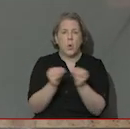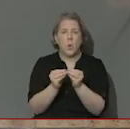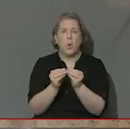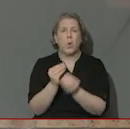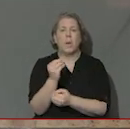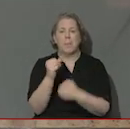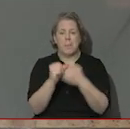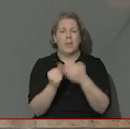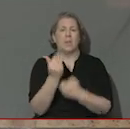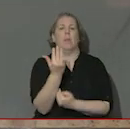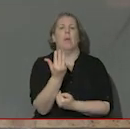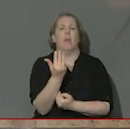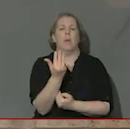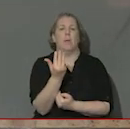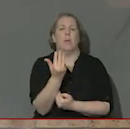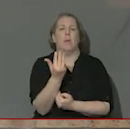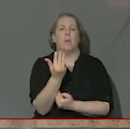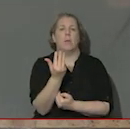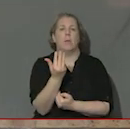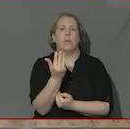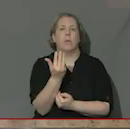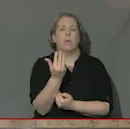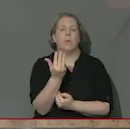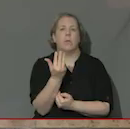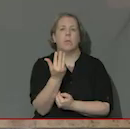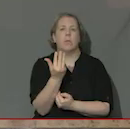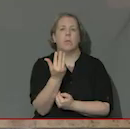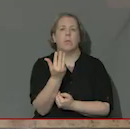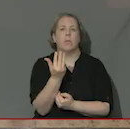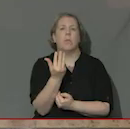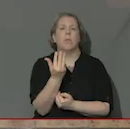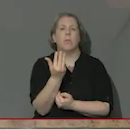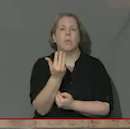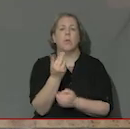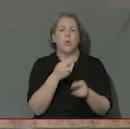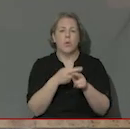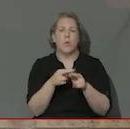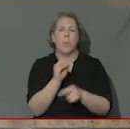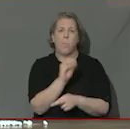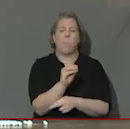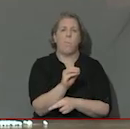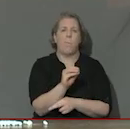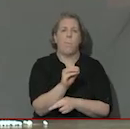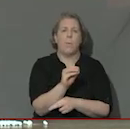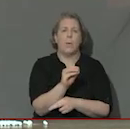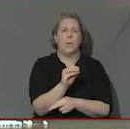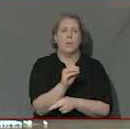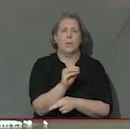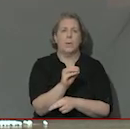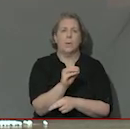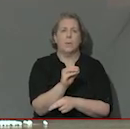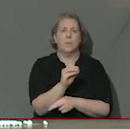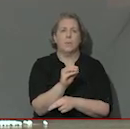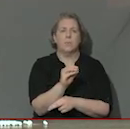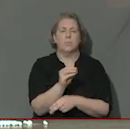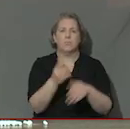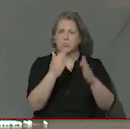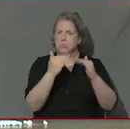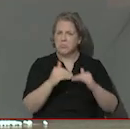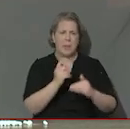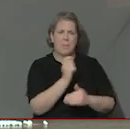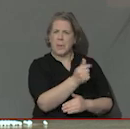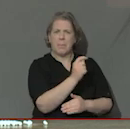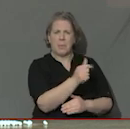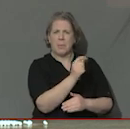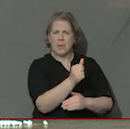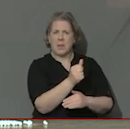we owed, that the rent was for. And then we don't need to worry about the accrued expense